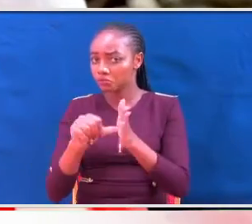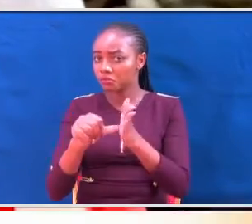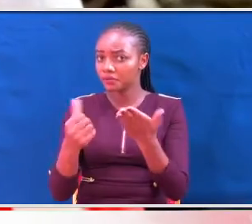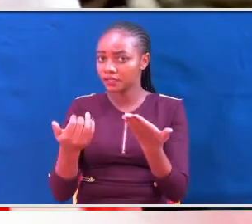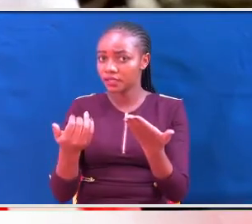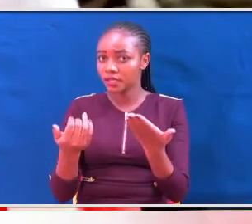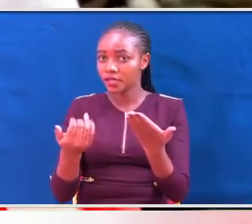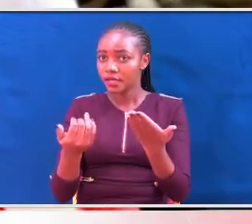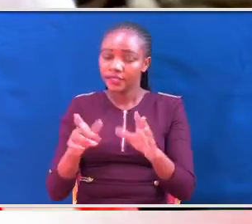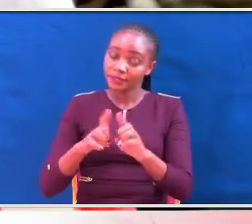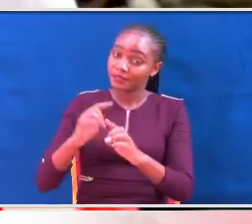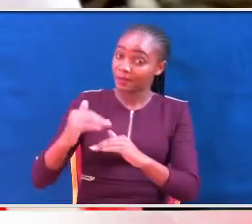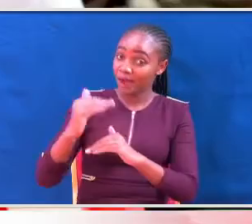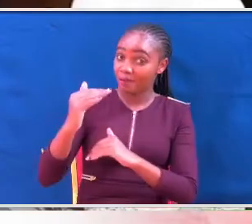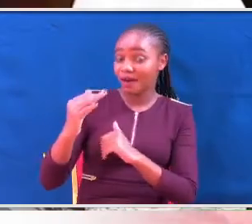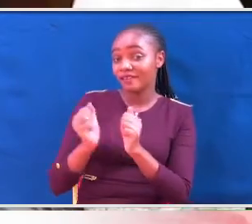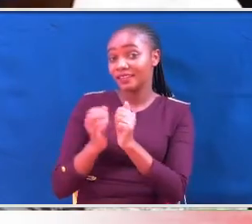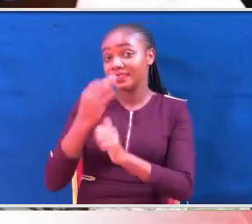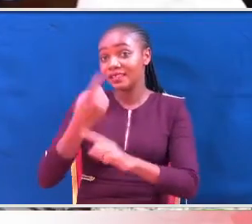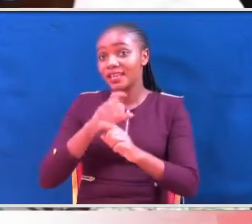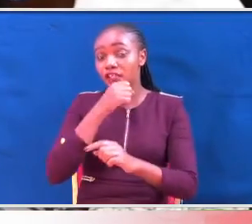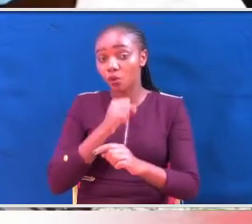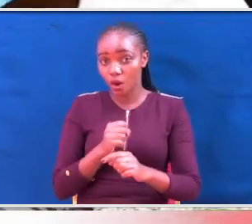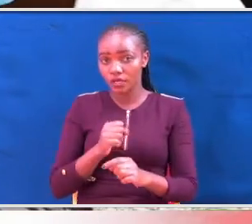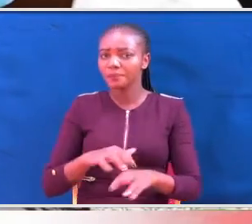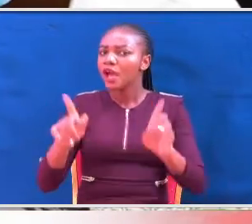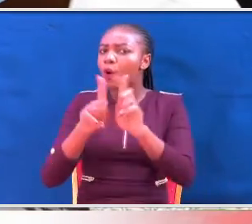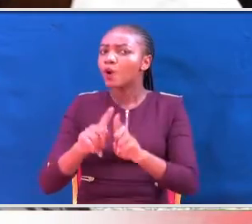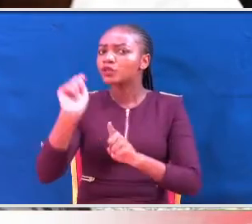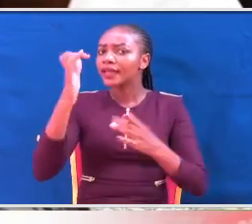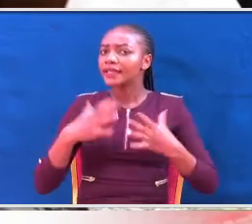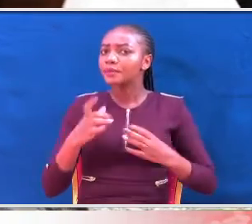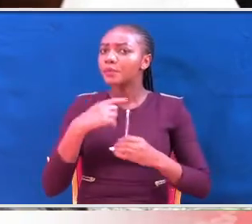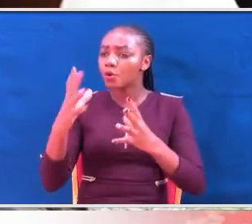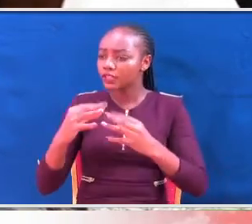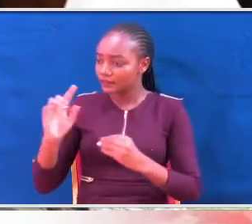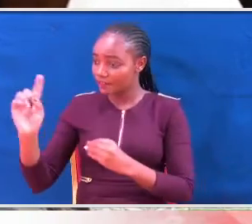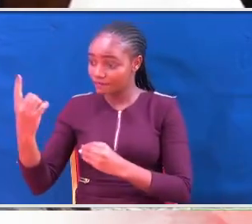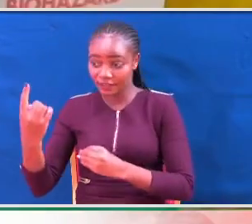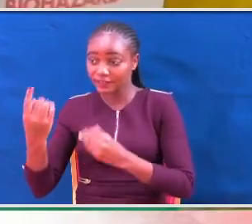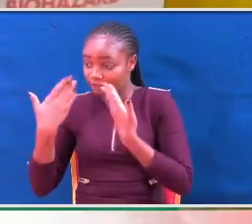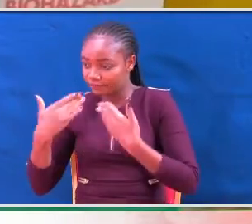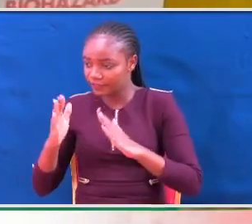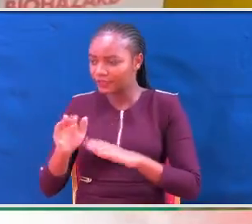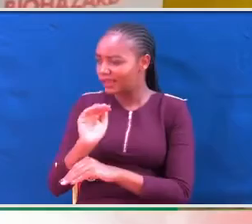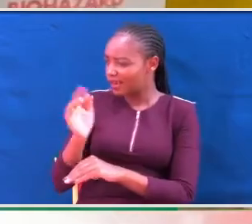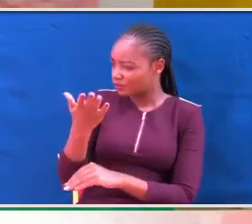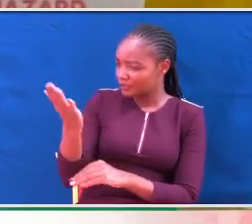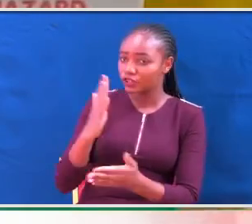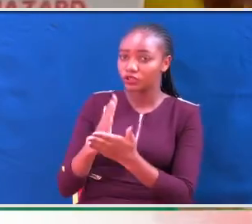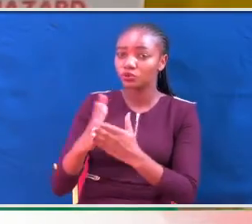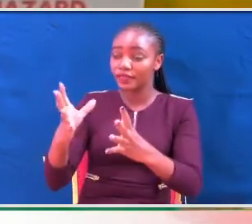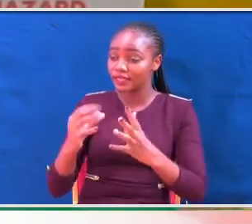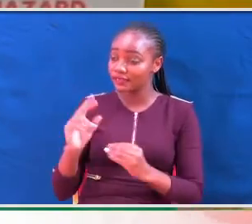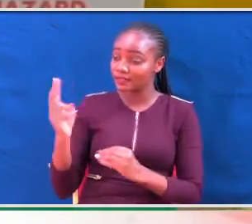conditions above the age of 18. Kenyans who received their first doses have been urged to ensure they take their second